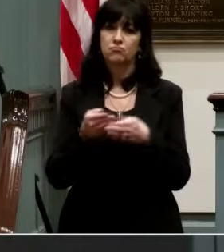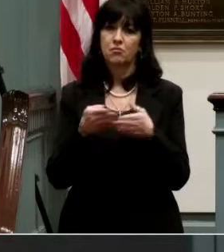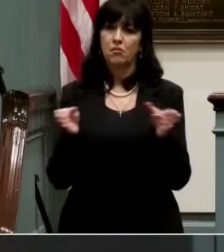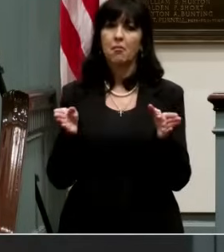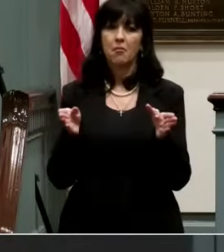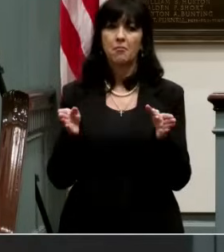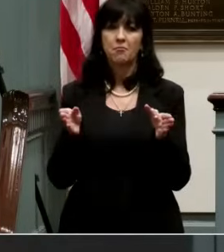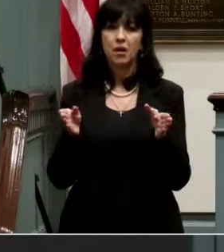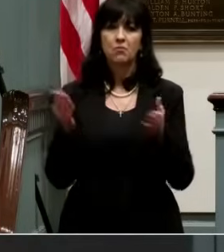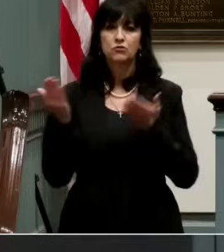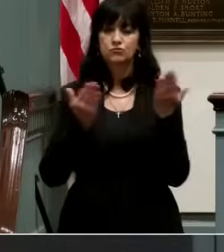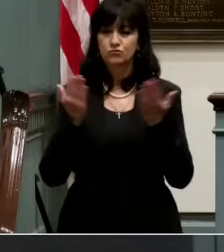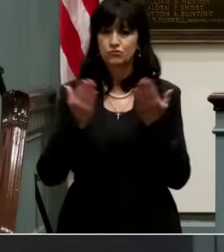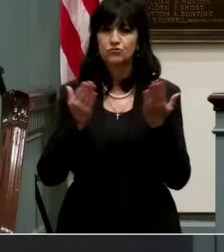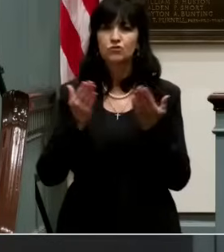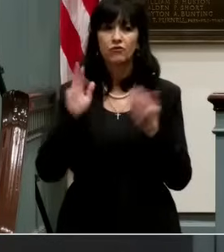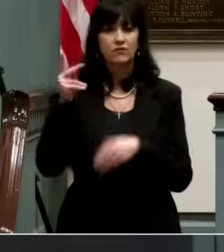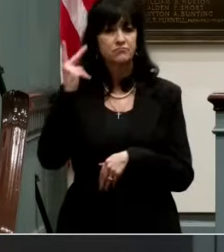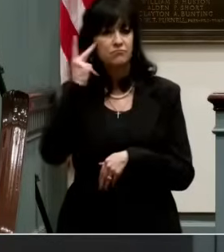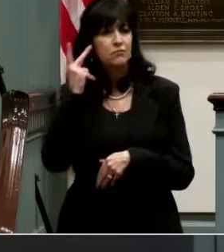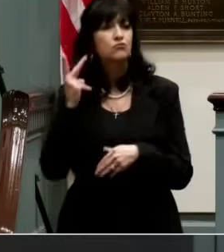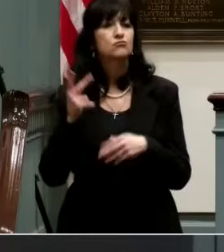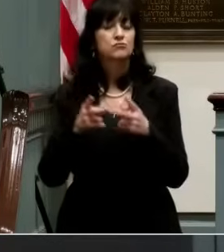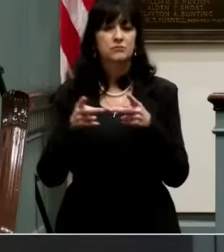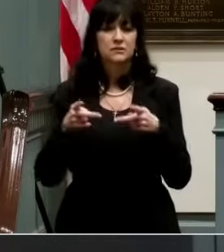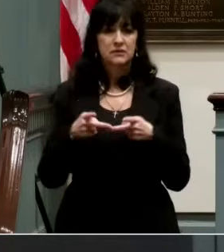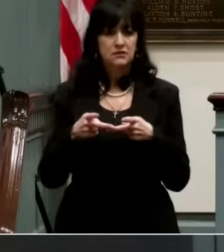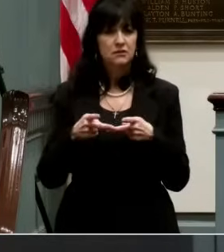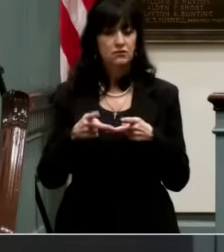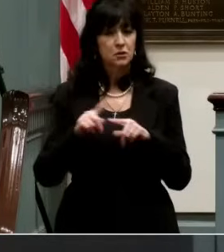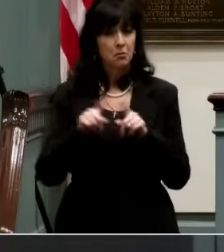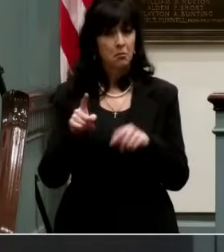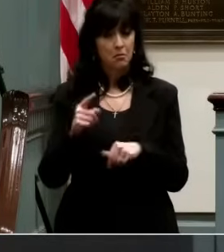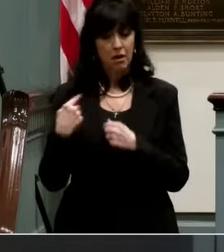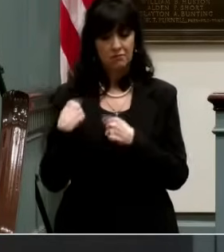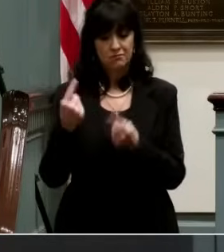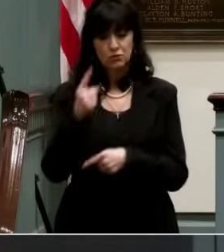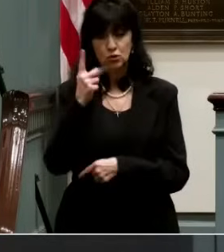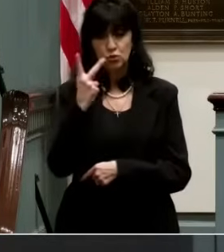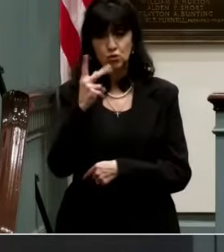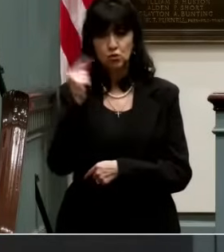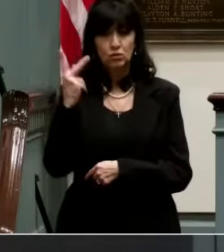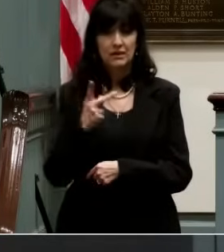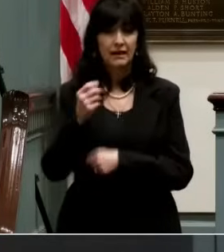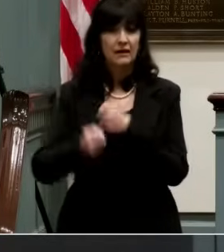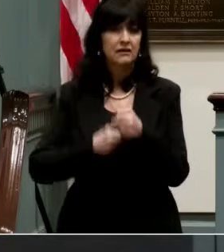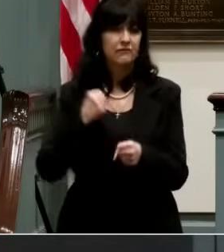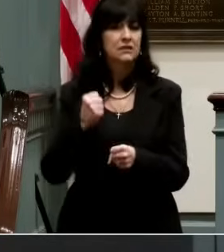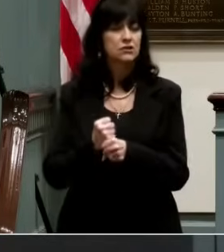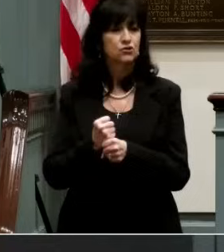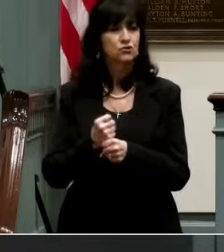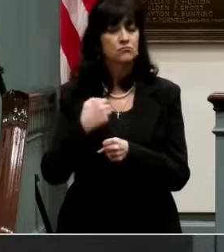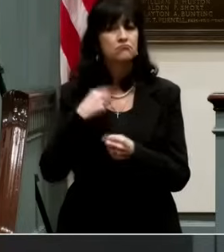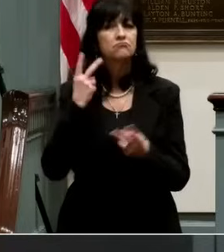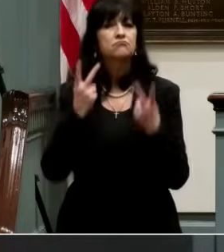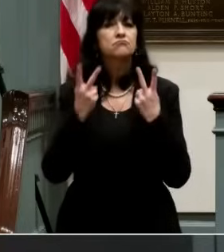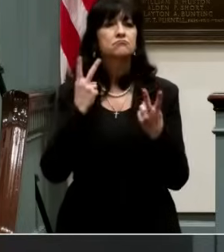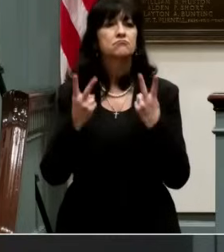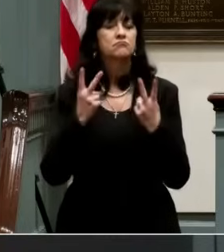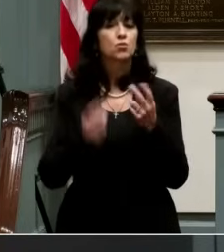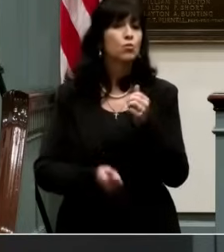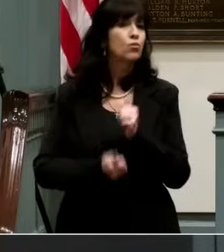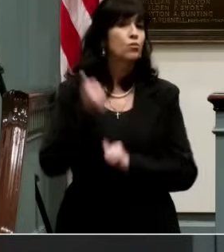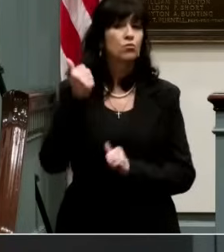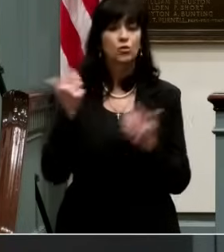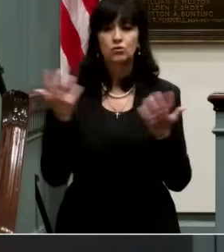even clearer over the past 2.5 years. The people of Delaware want us to work together. They want us